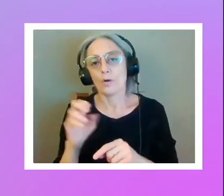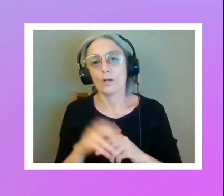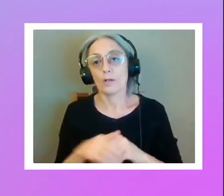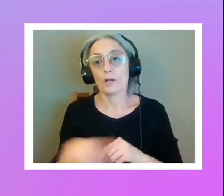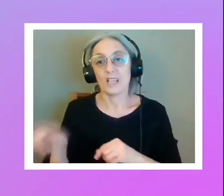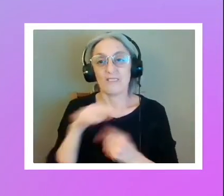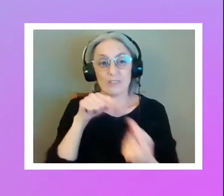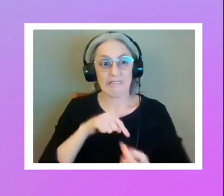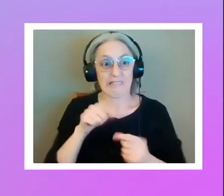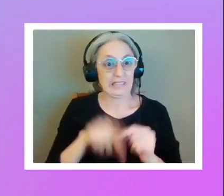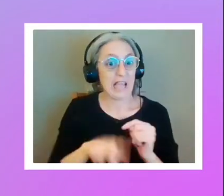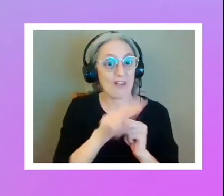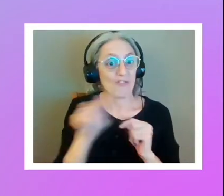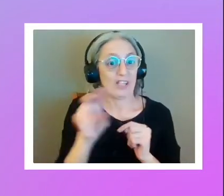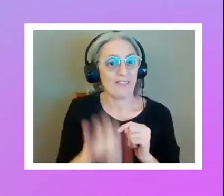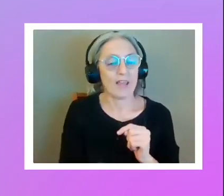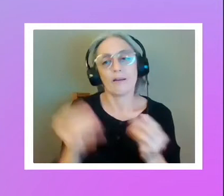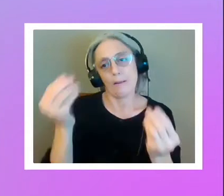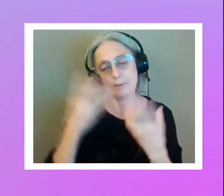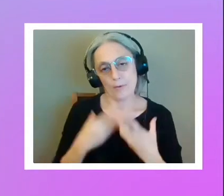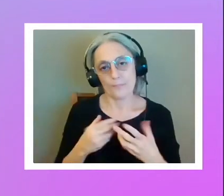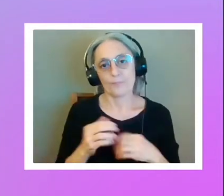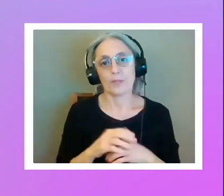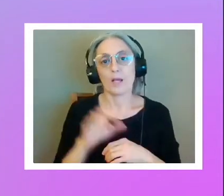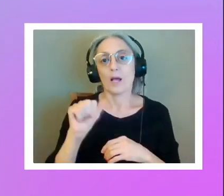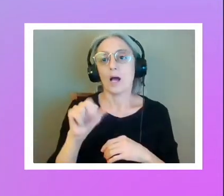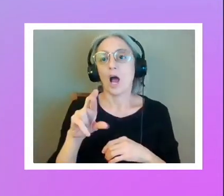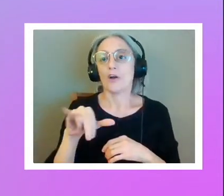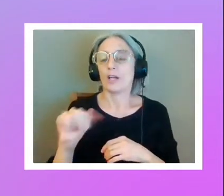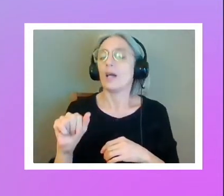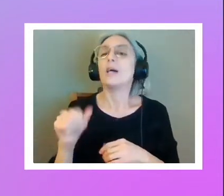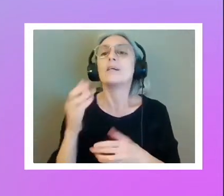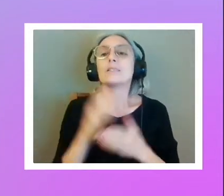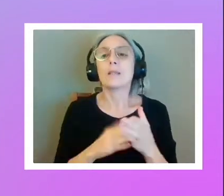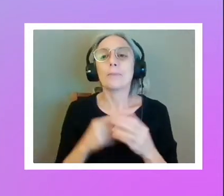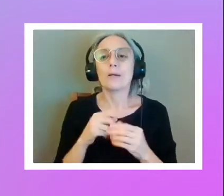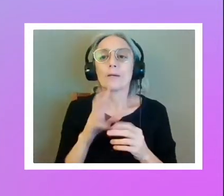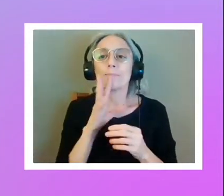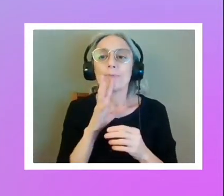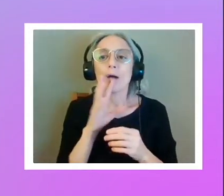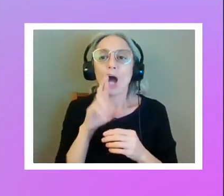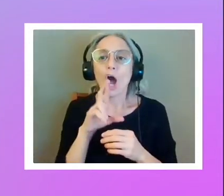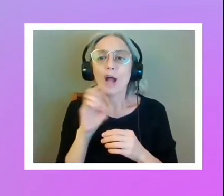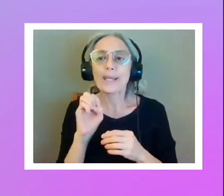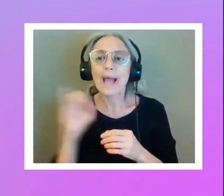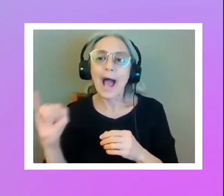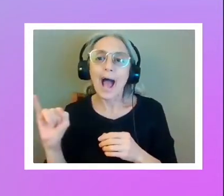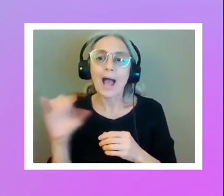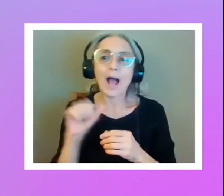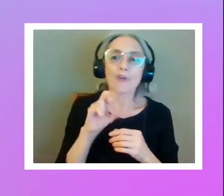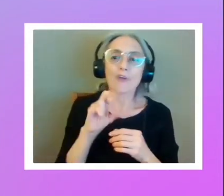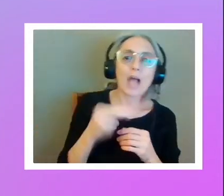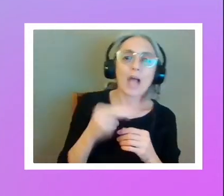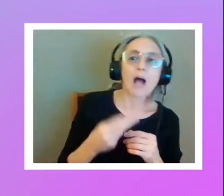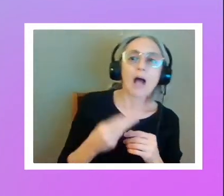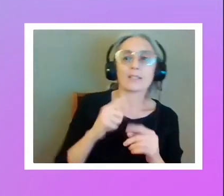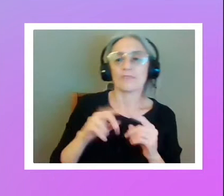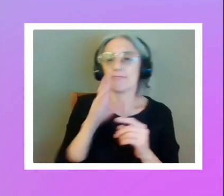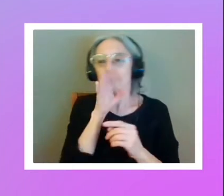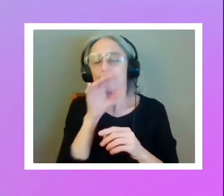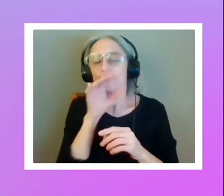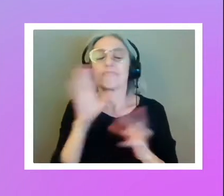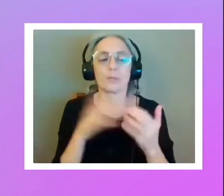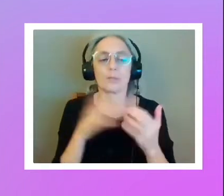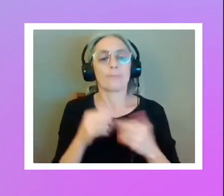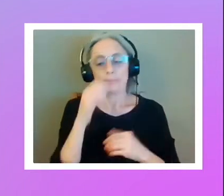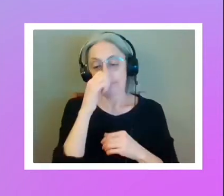know. But let's talk about ARIA. Some people say REI, some people say ARIA, but let's talk about the ARIA code.